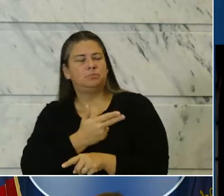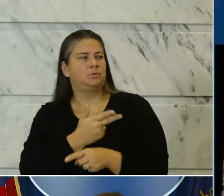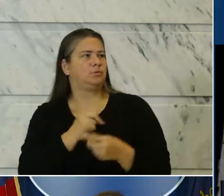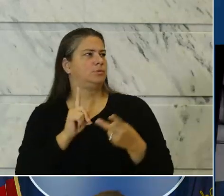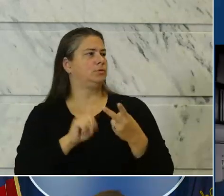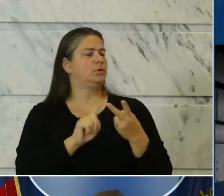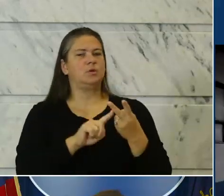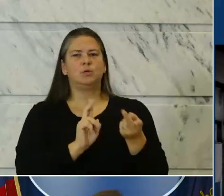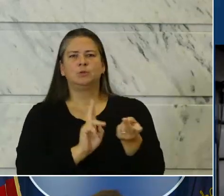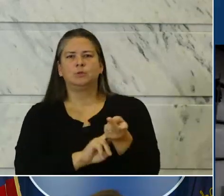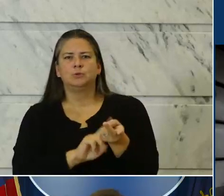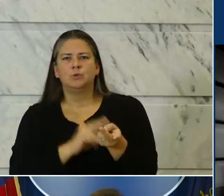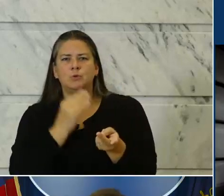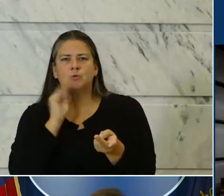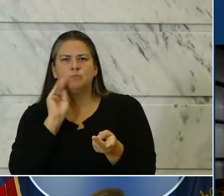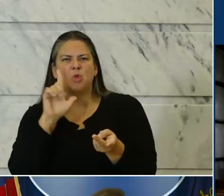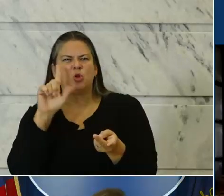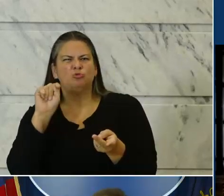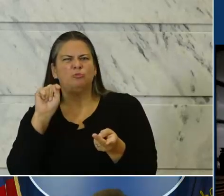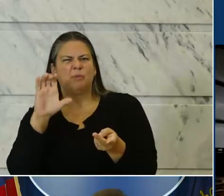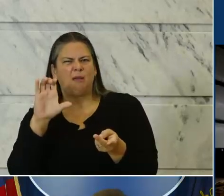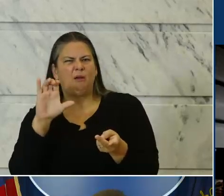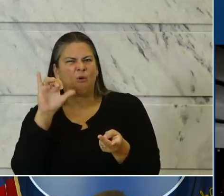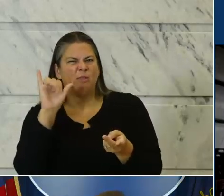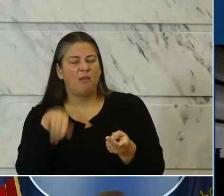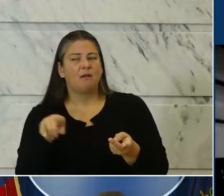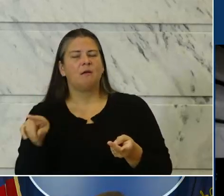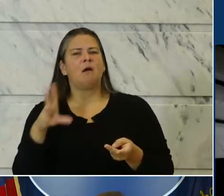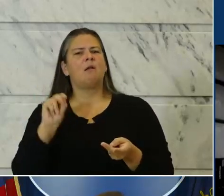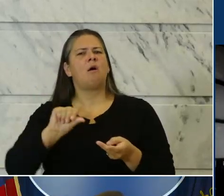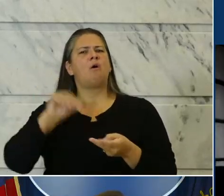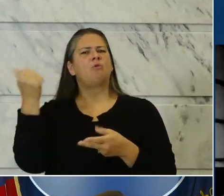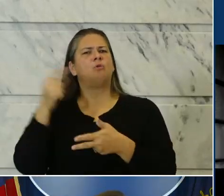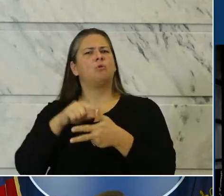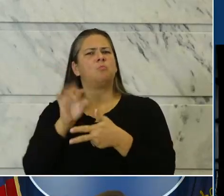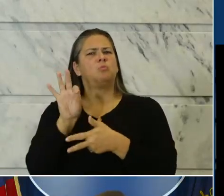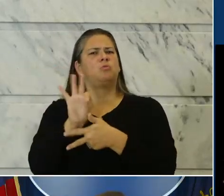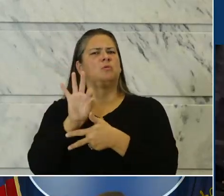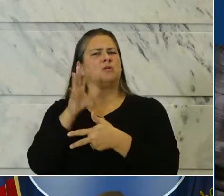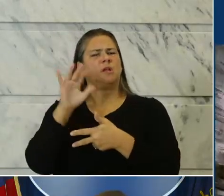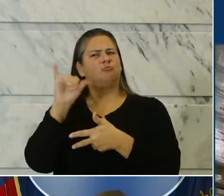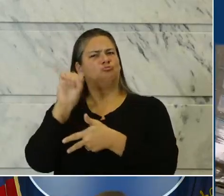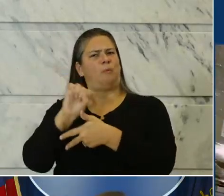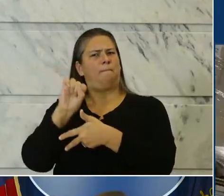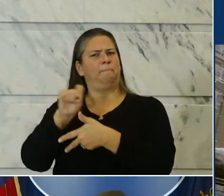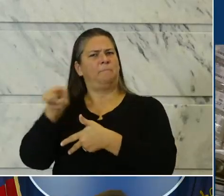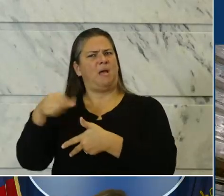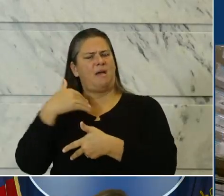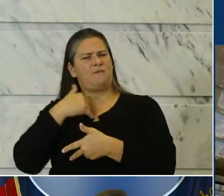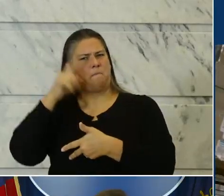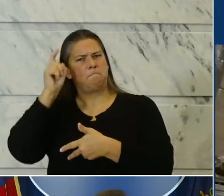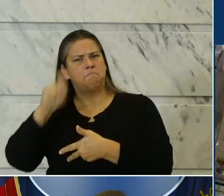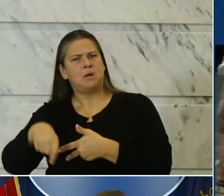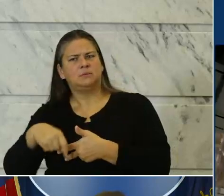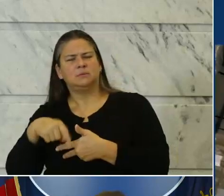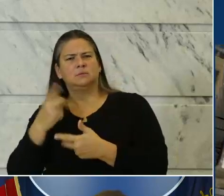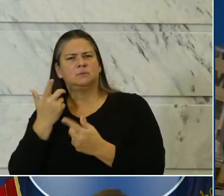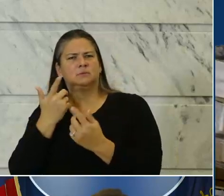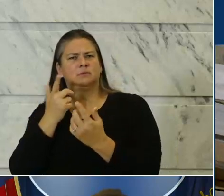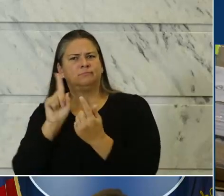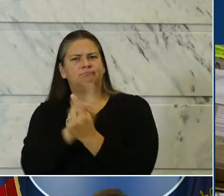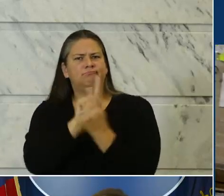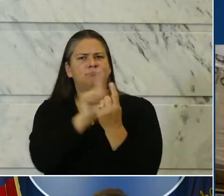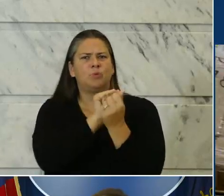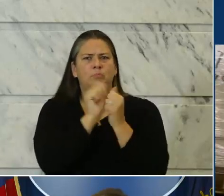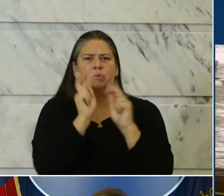care facilities, and other crucial frontline jobs. We appreciate those workers, our corporate partners,